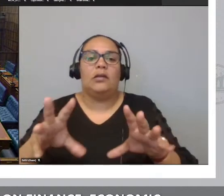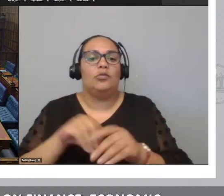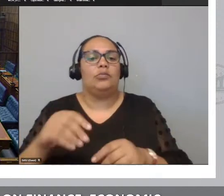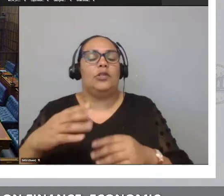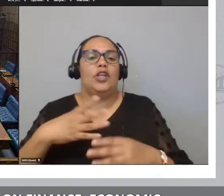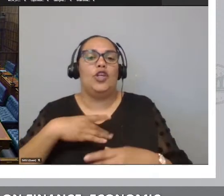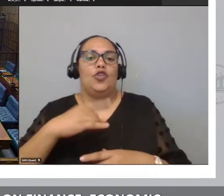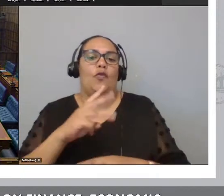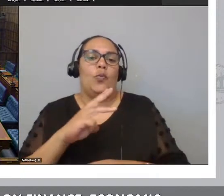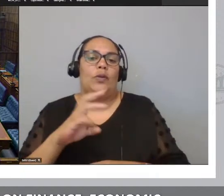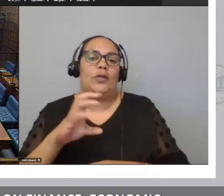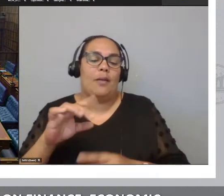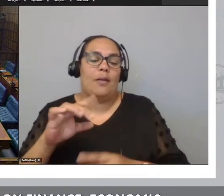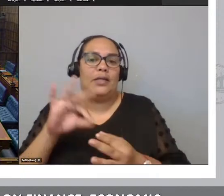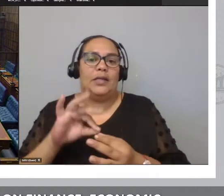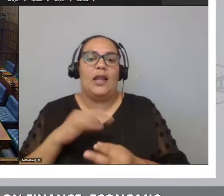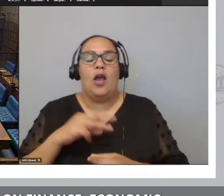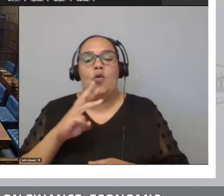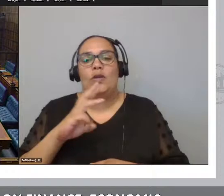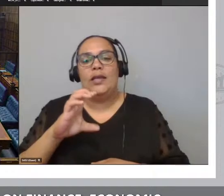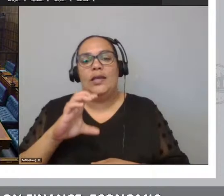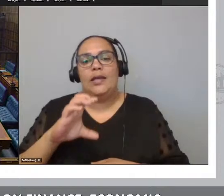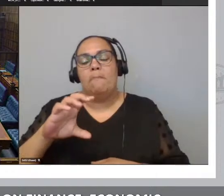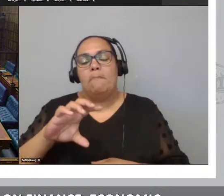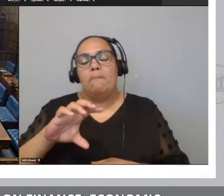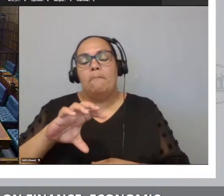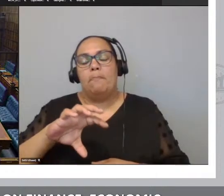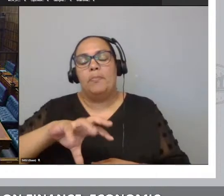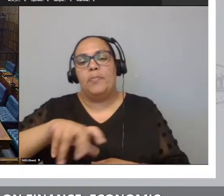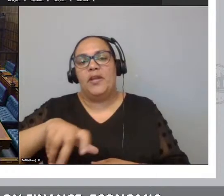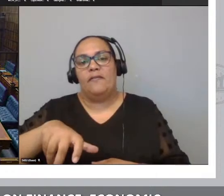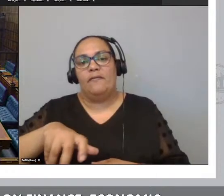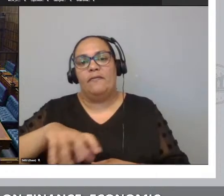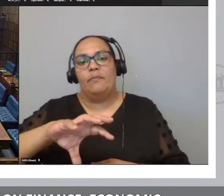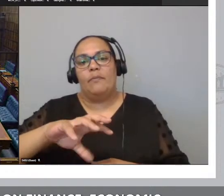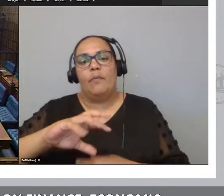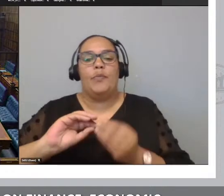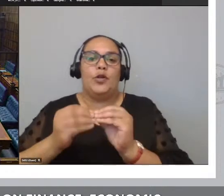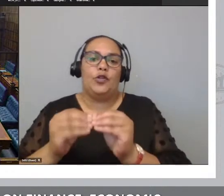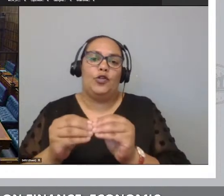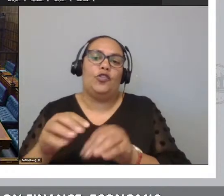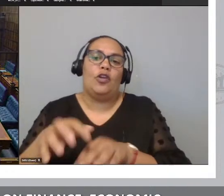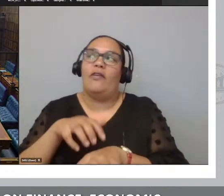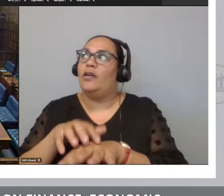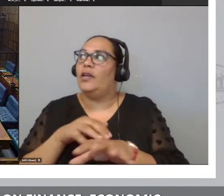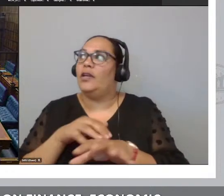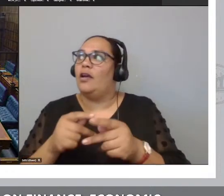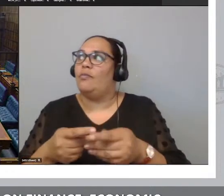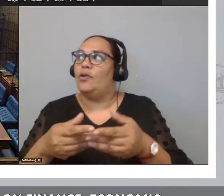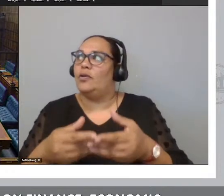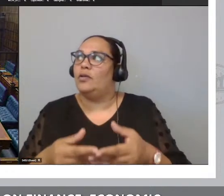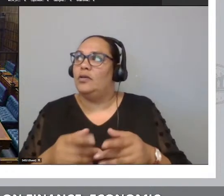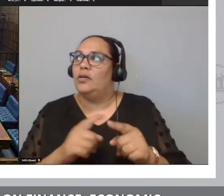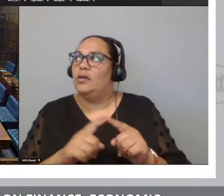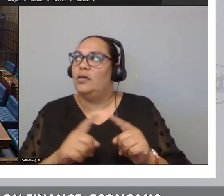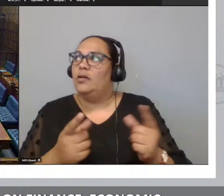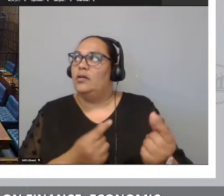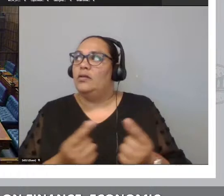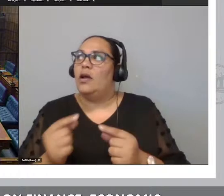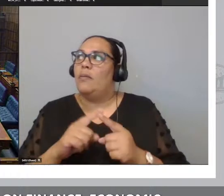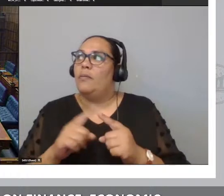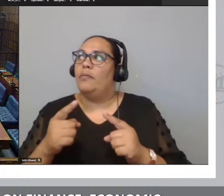Western Cape and particularly our Western Cape uh producers of agricultural products